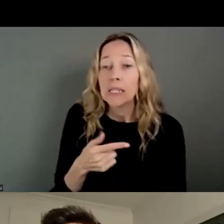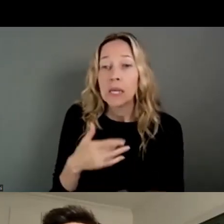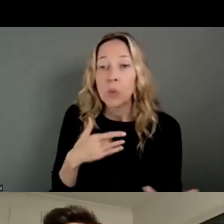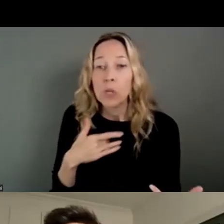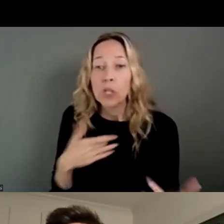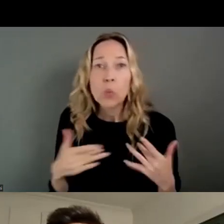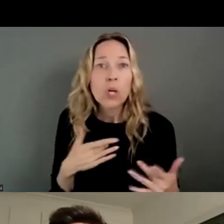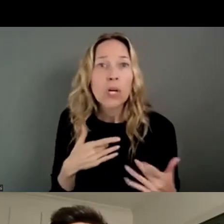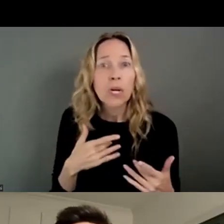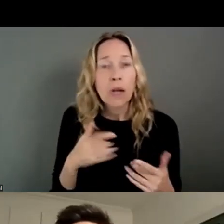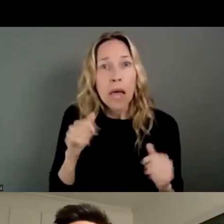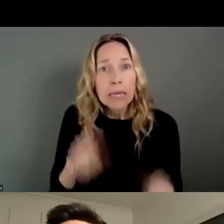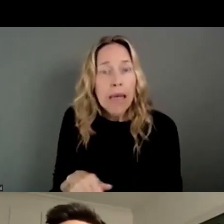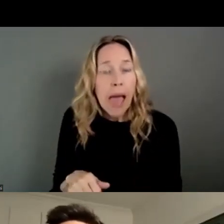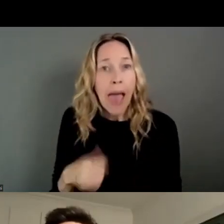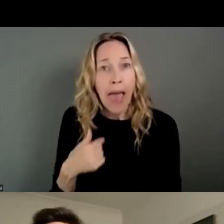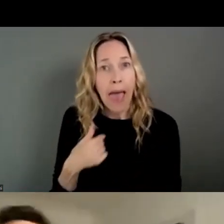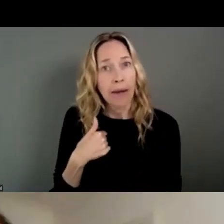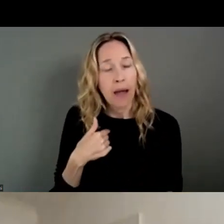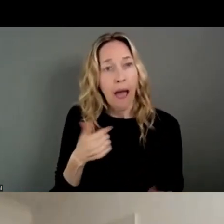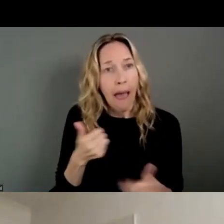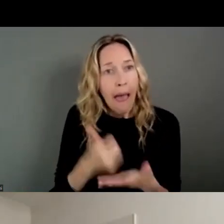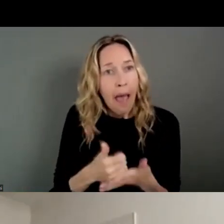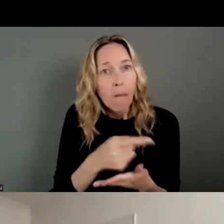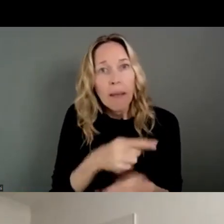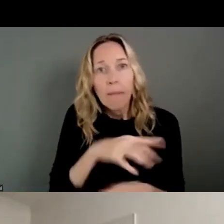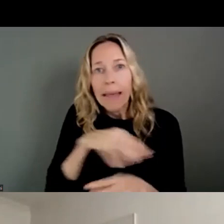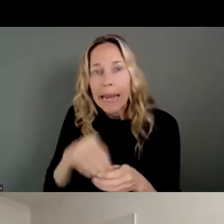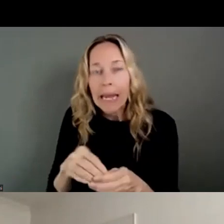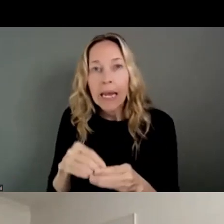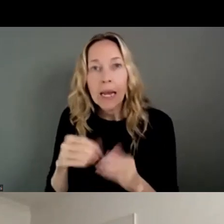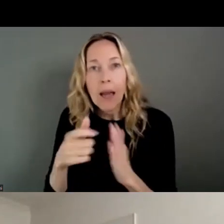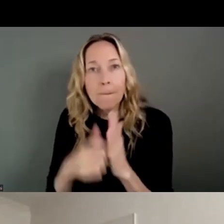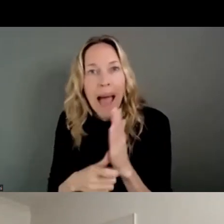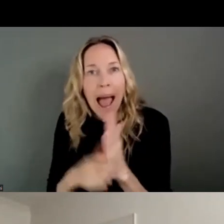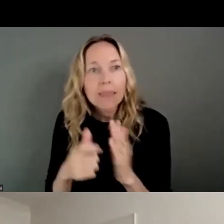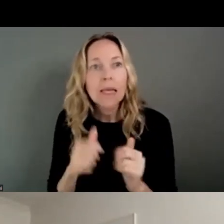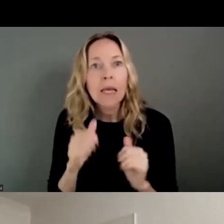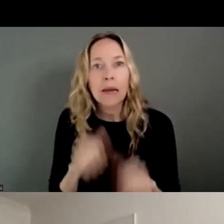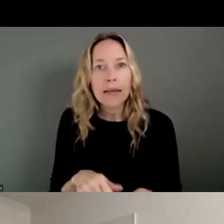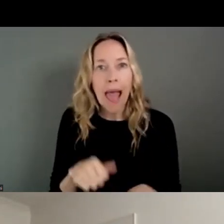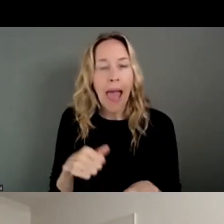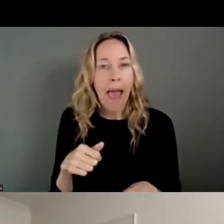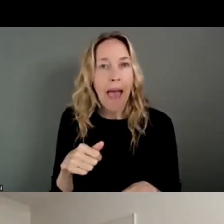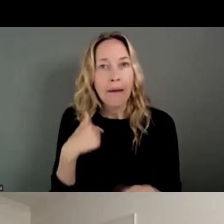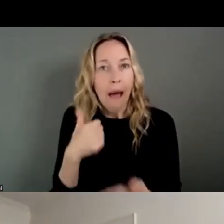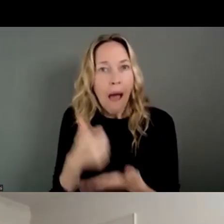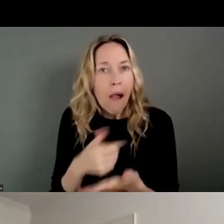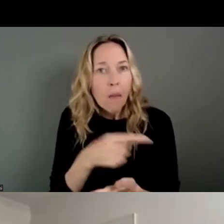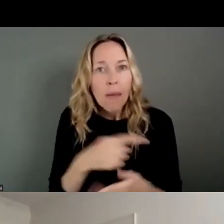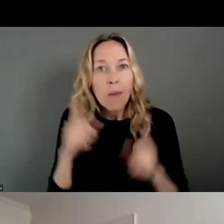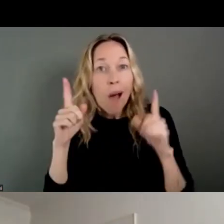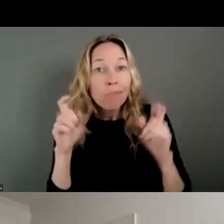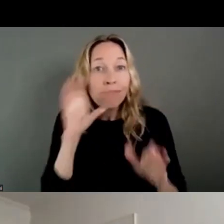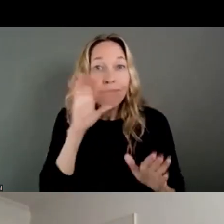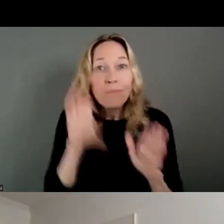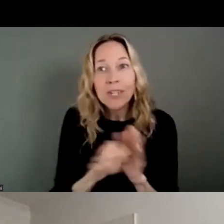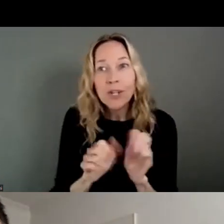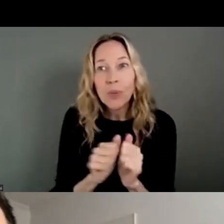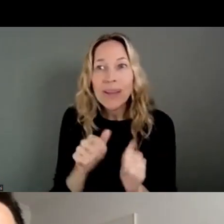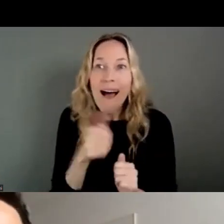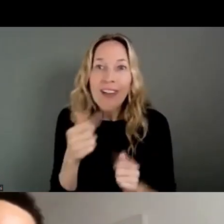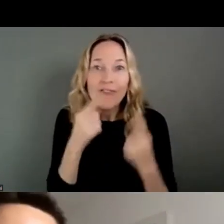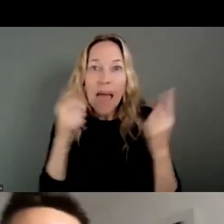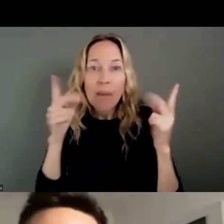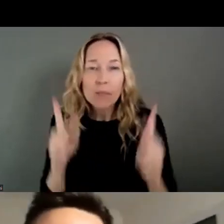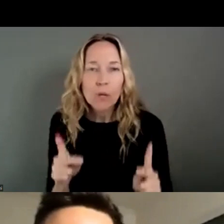that magazine, or can I get a photo shoot with this person? And it was never about the music. And I would say, he would say to me,